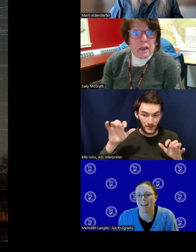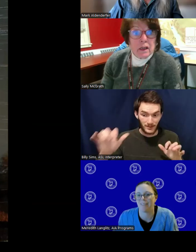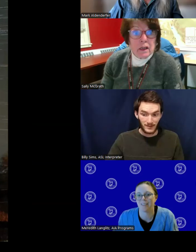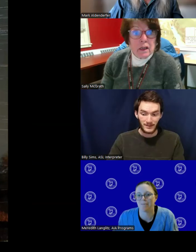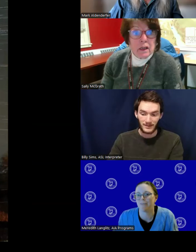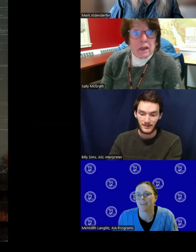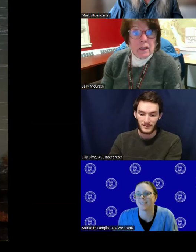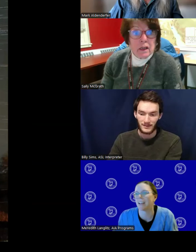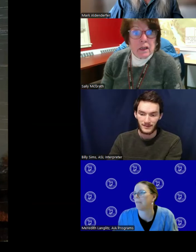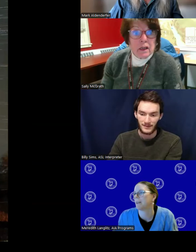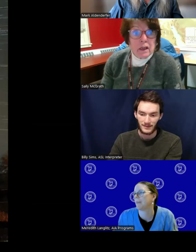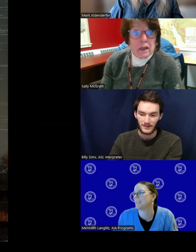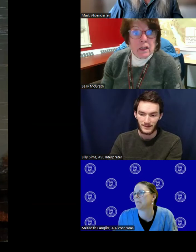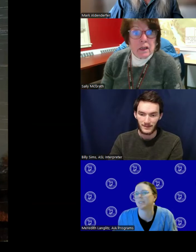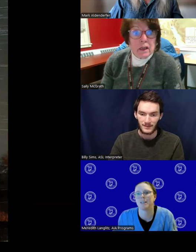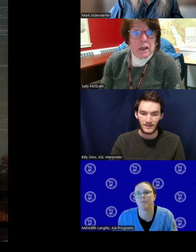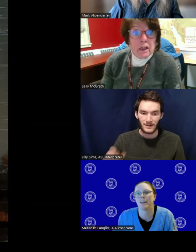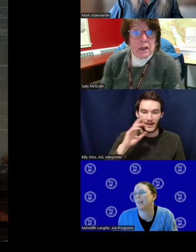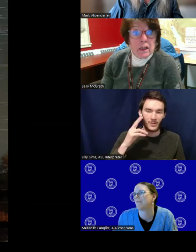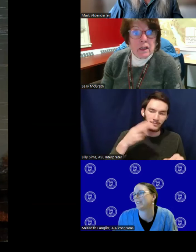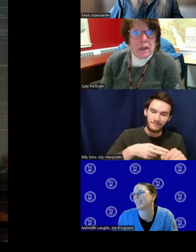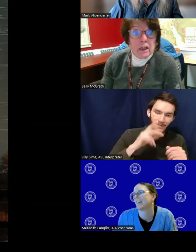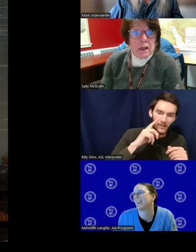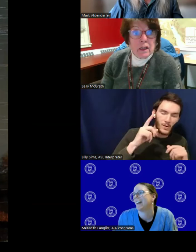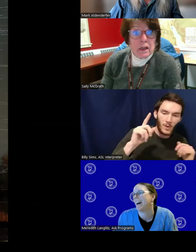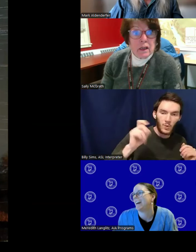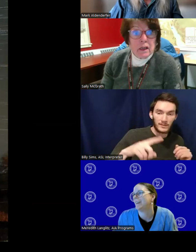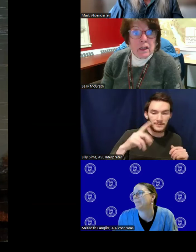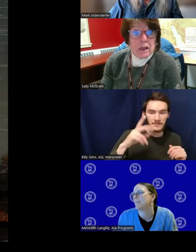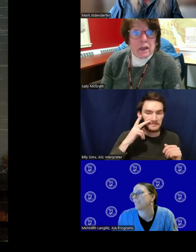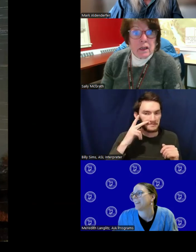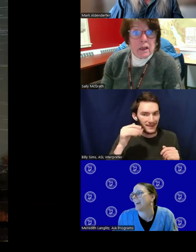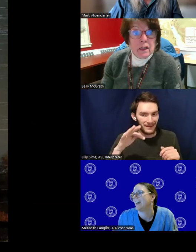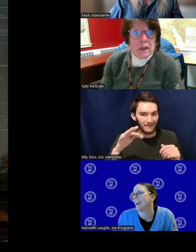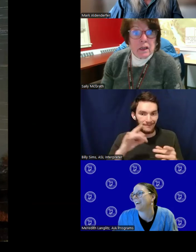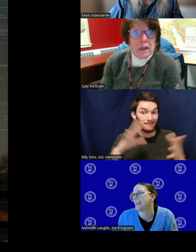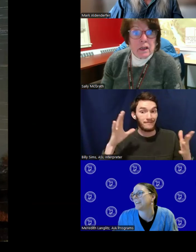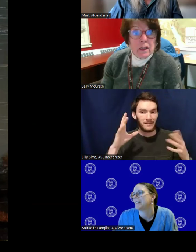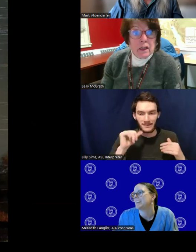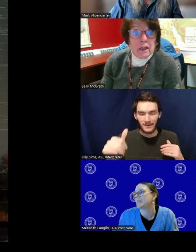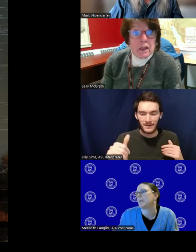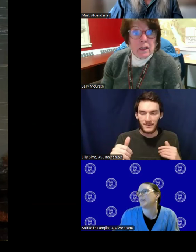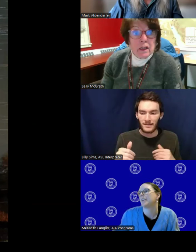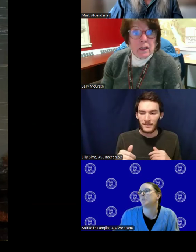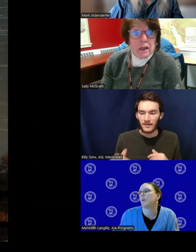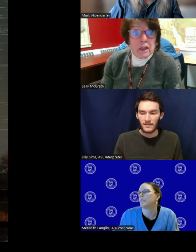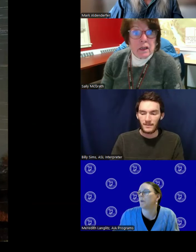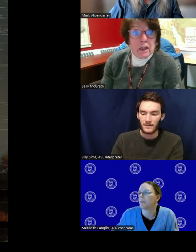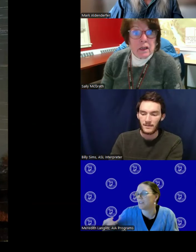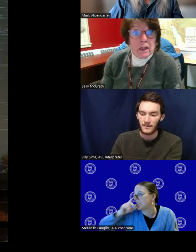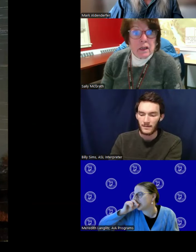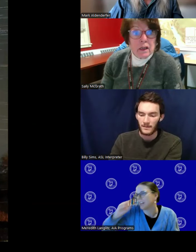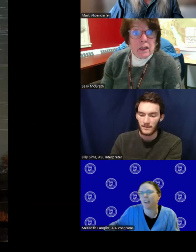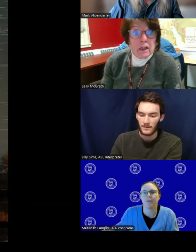So I will jump in for a second with a question. We'll see if we can unfreeze her. All right. So there's